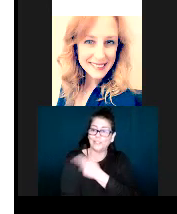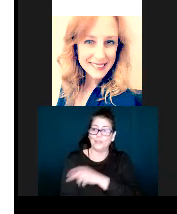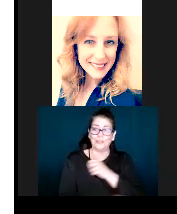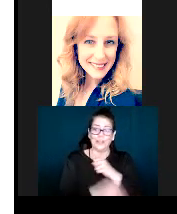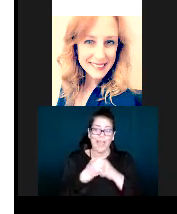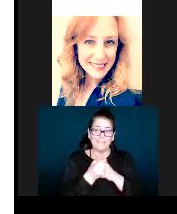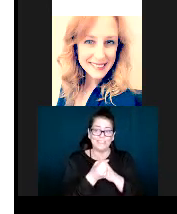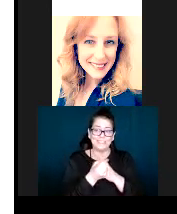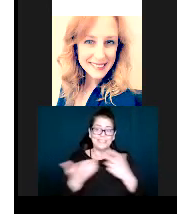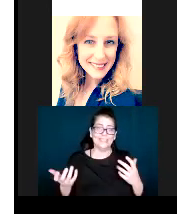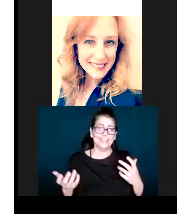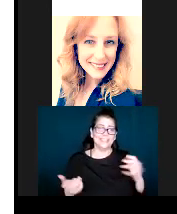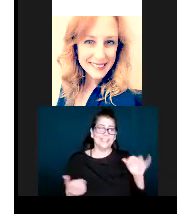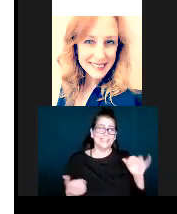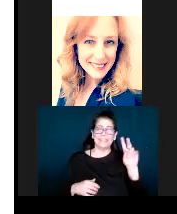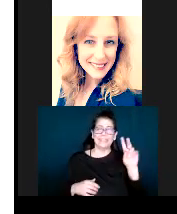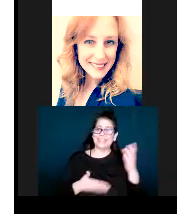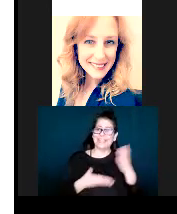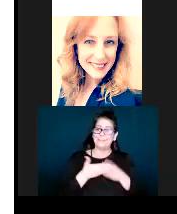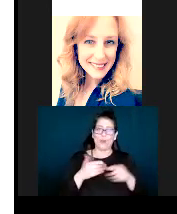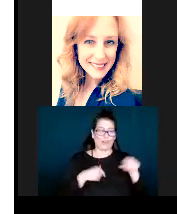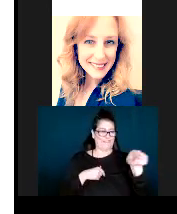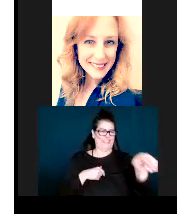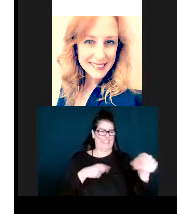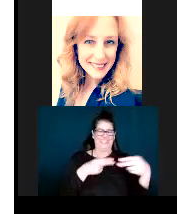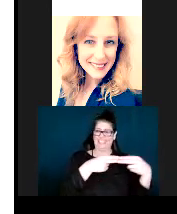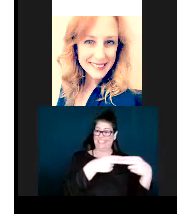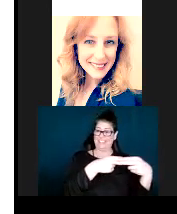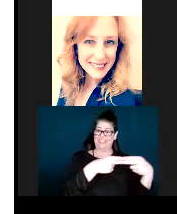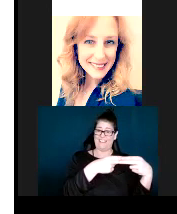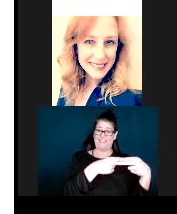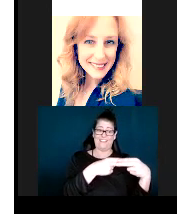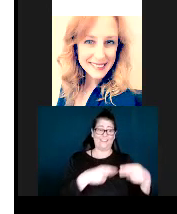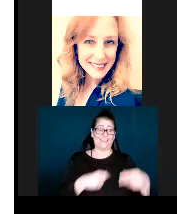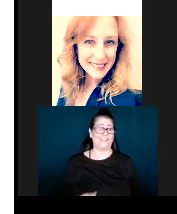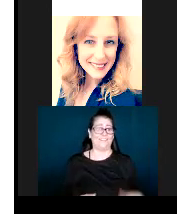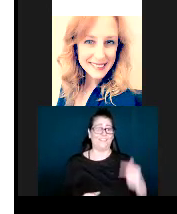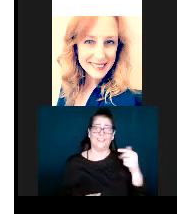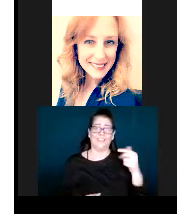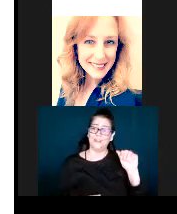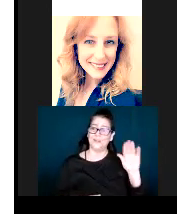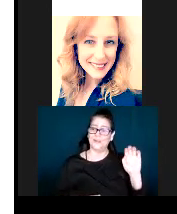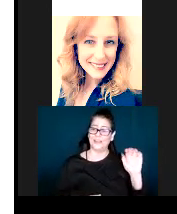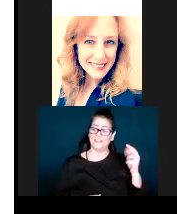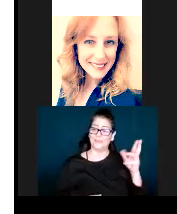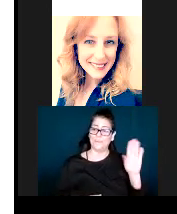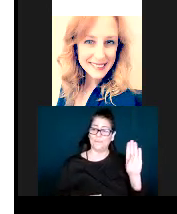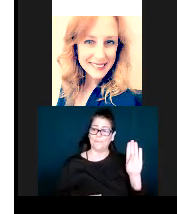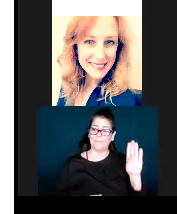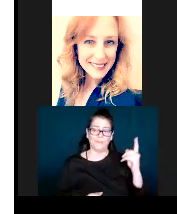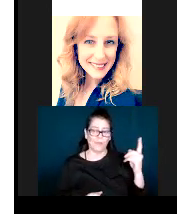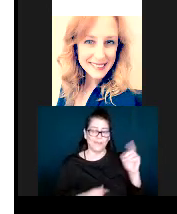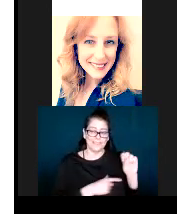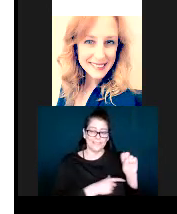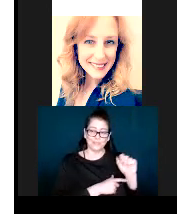a second part of this one slide. So Grace Rupp, one of our sexual assault response